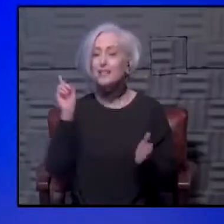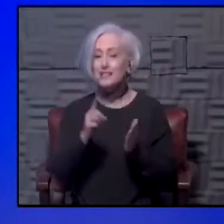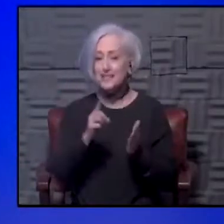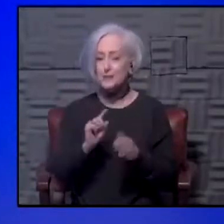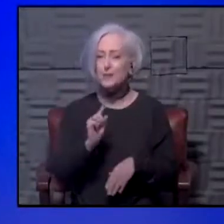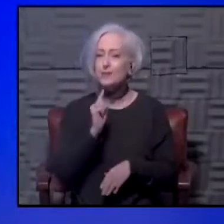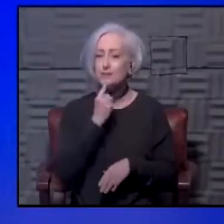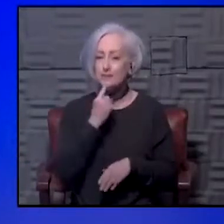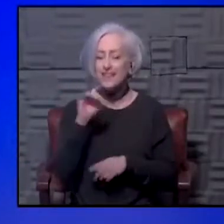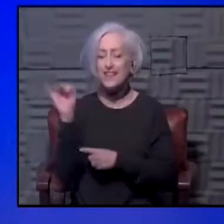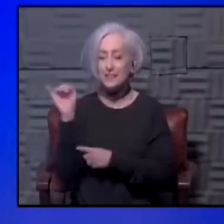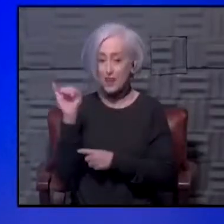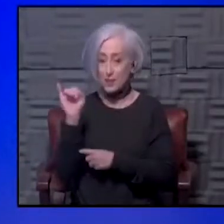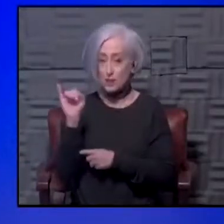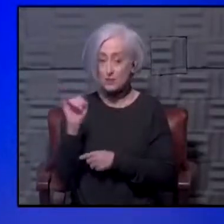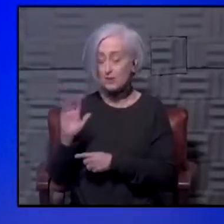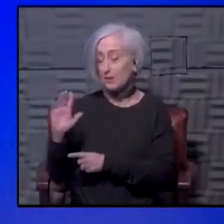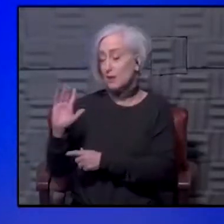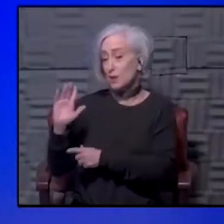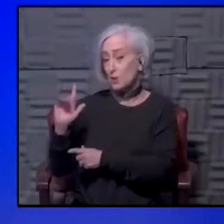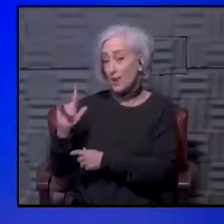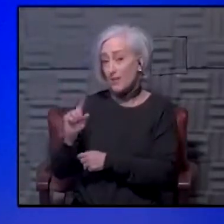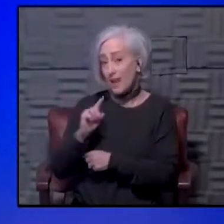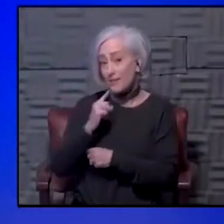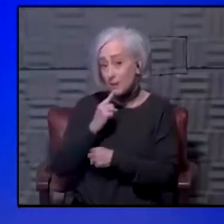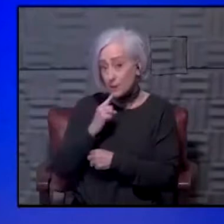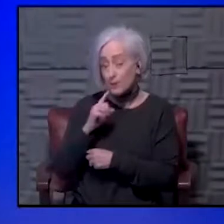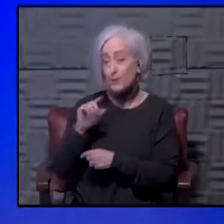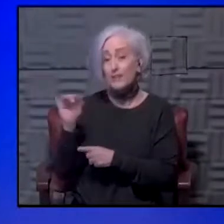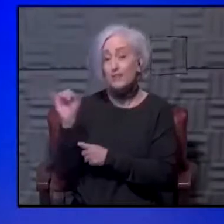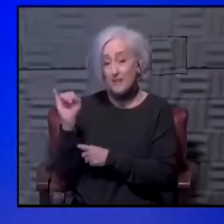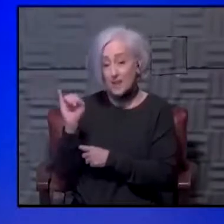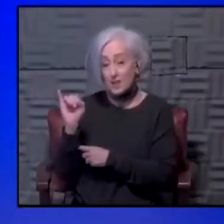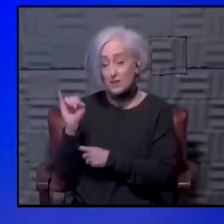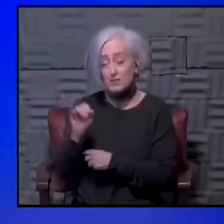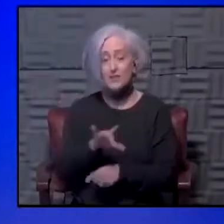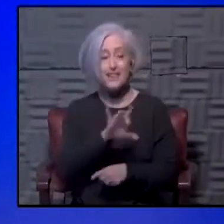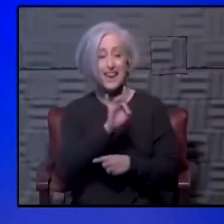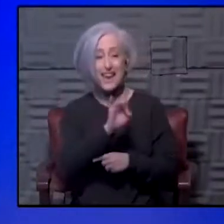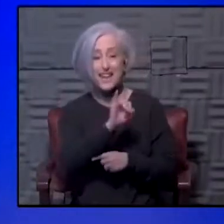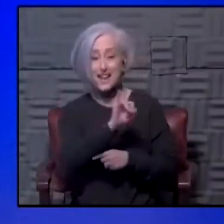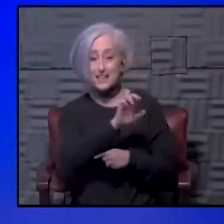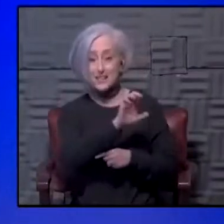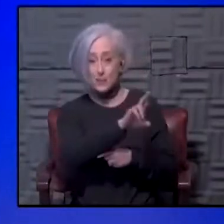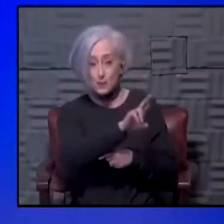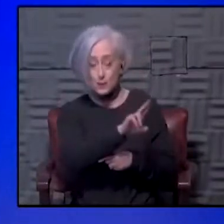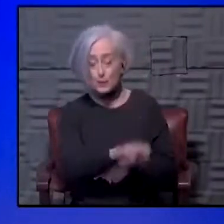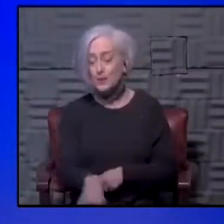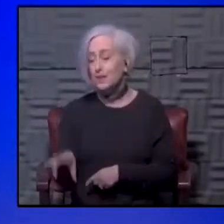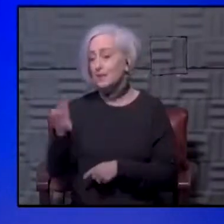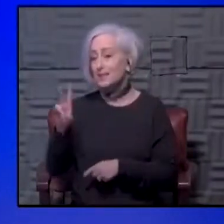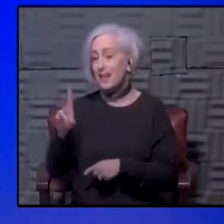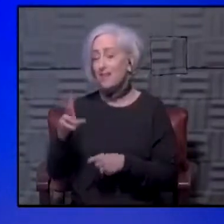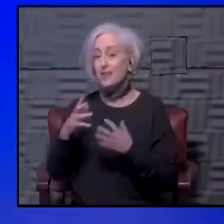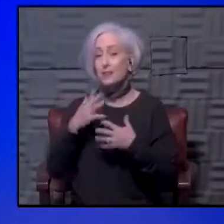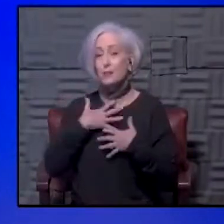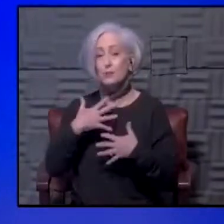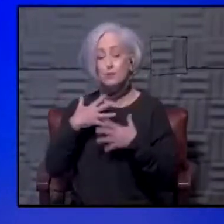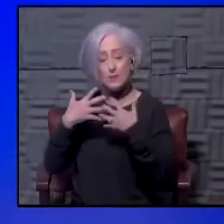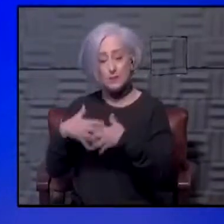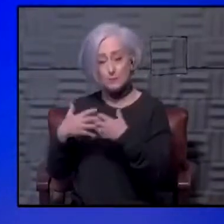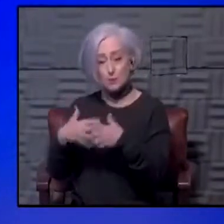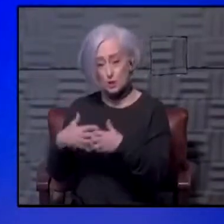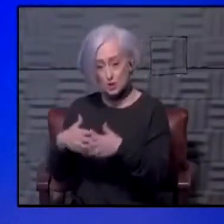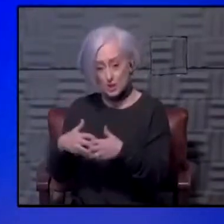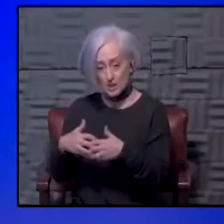good thing. 25 acute infections with 8 of those in the ICU, 7 of those on the ventilator. We still have 50